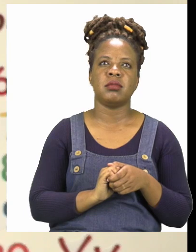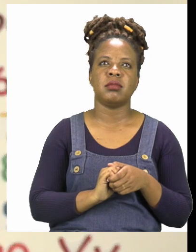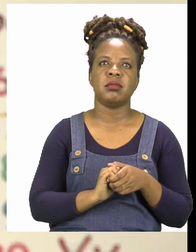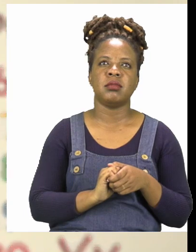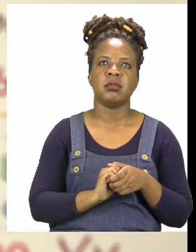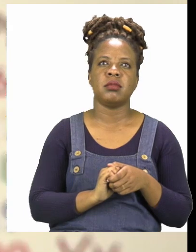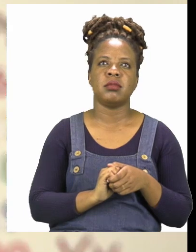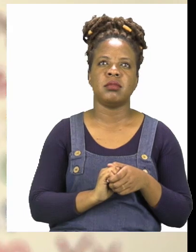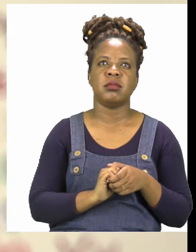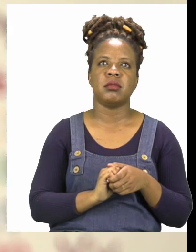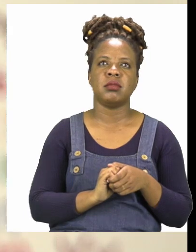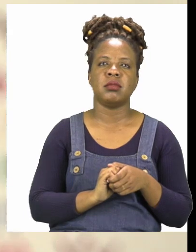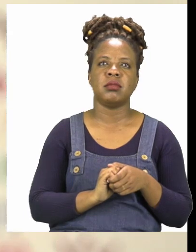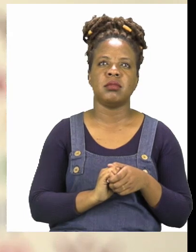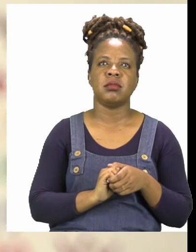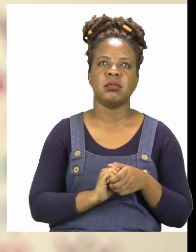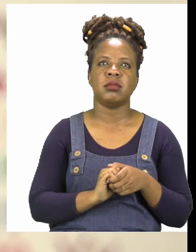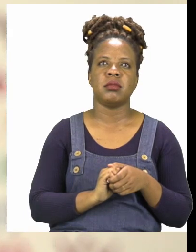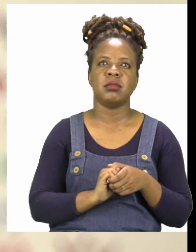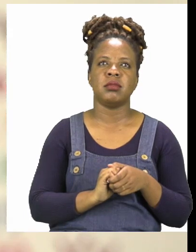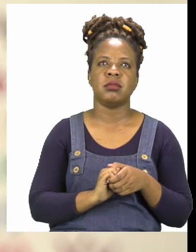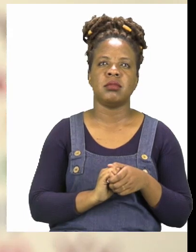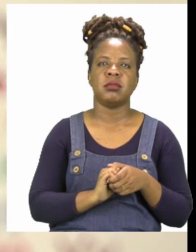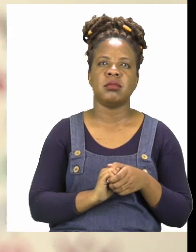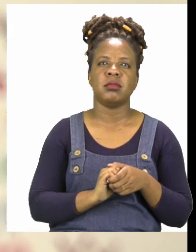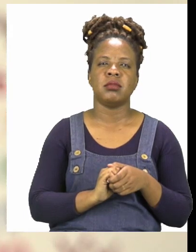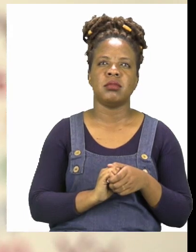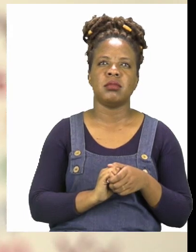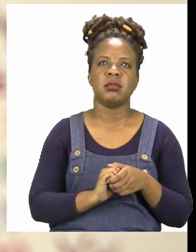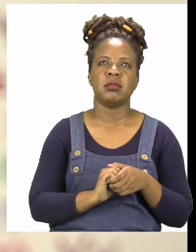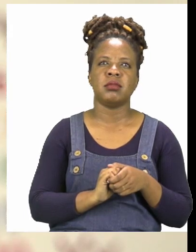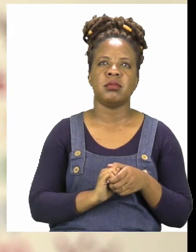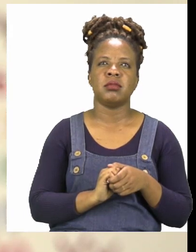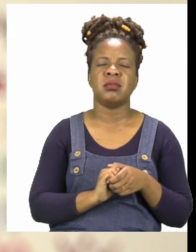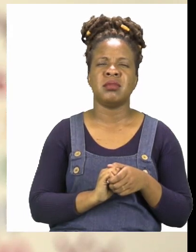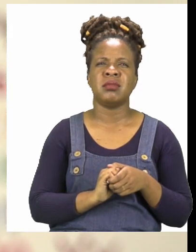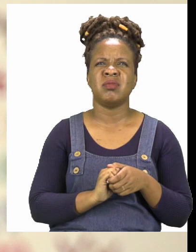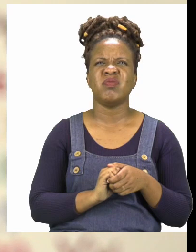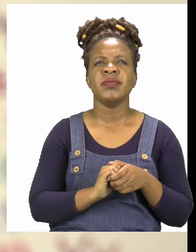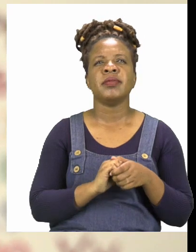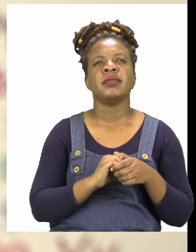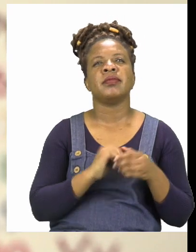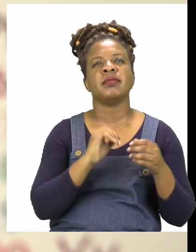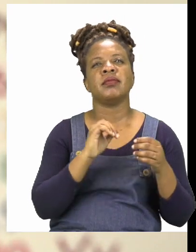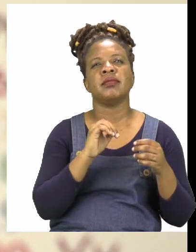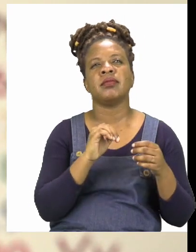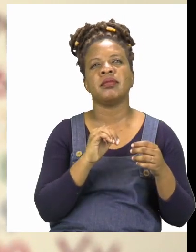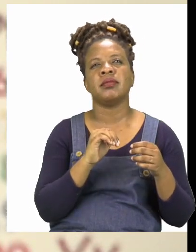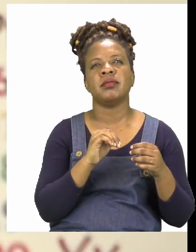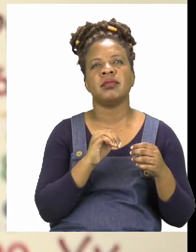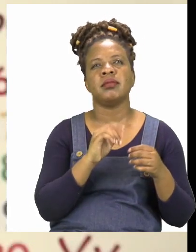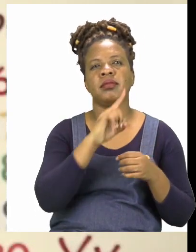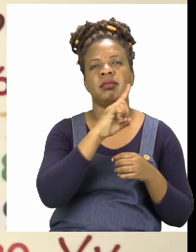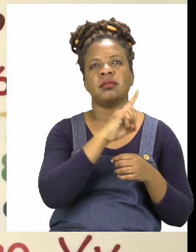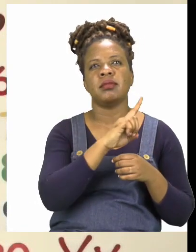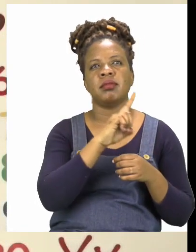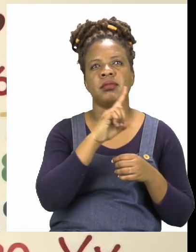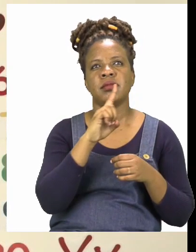have 1, 2, 3, 4, 5. It now becomes 5